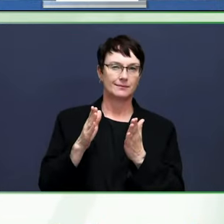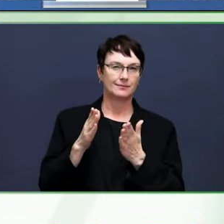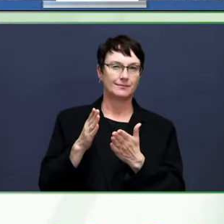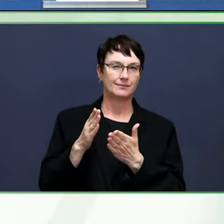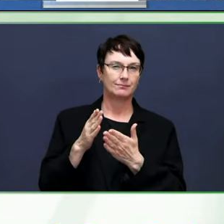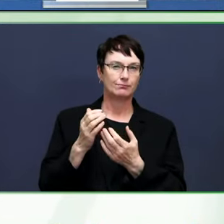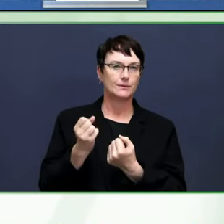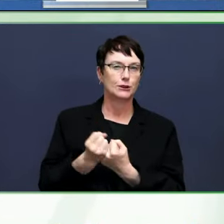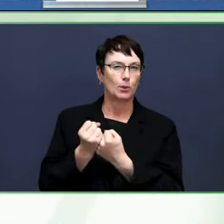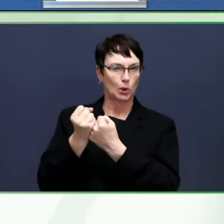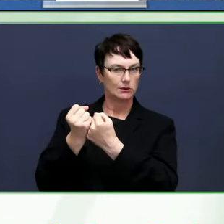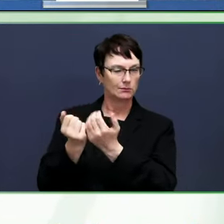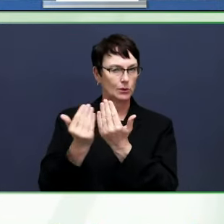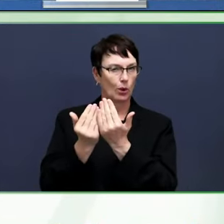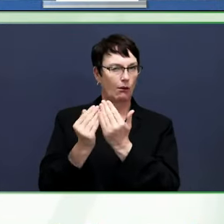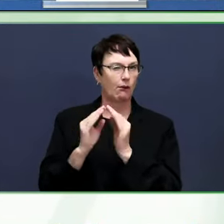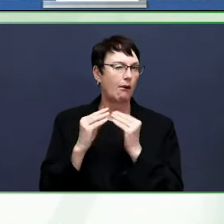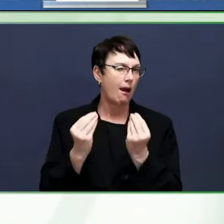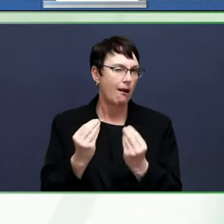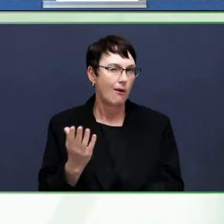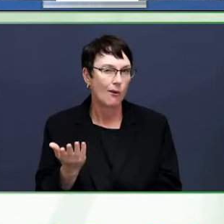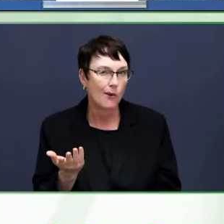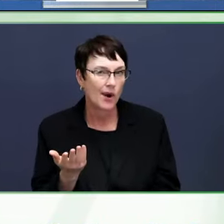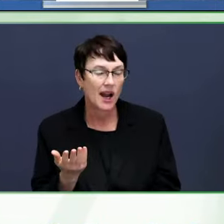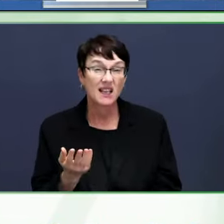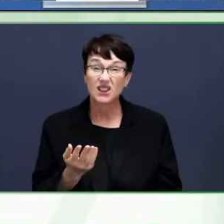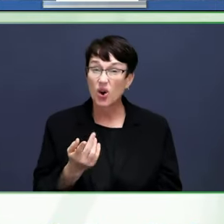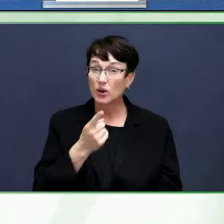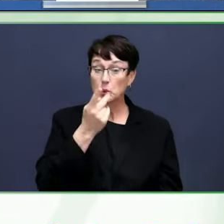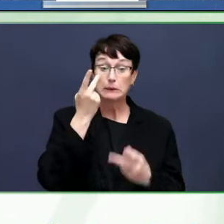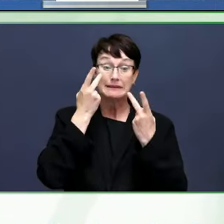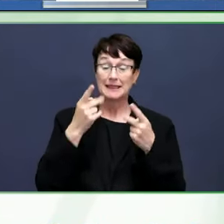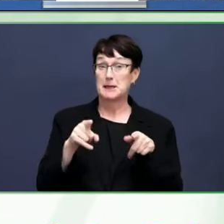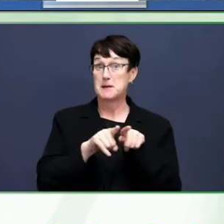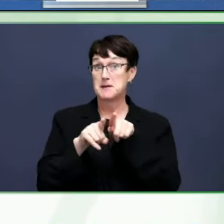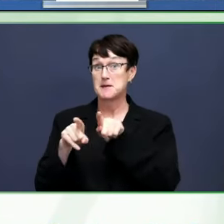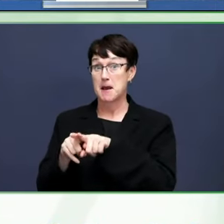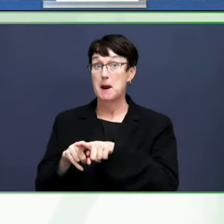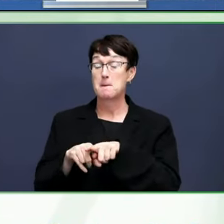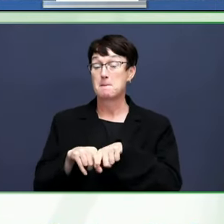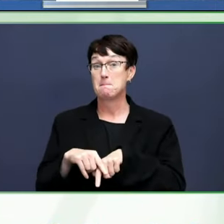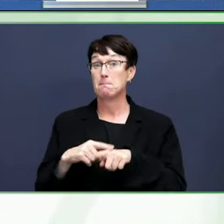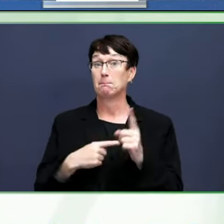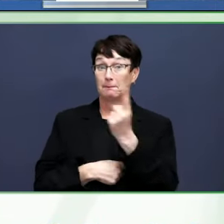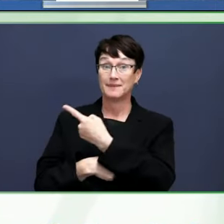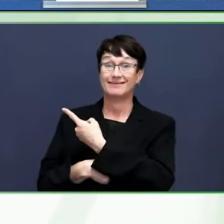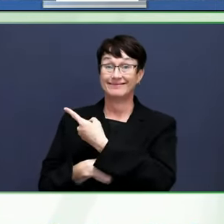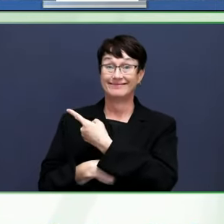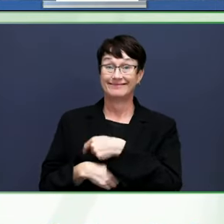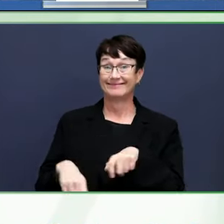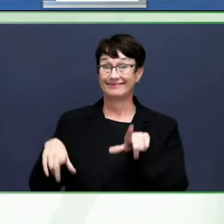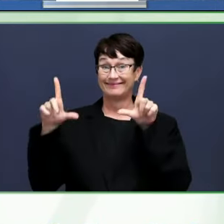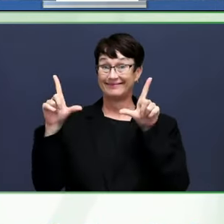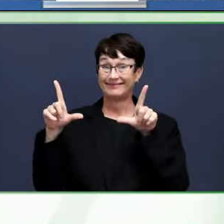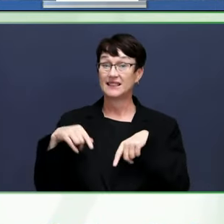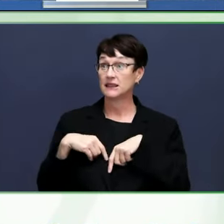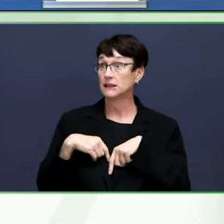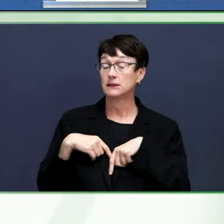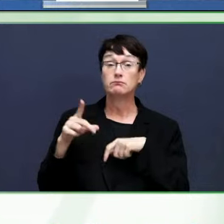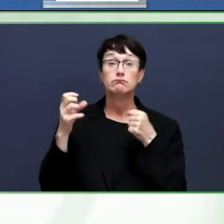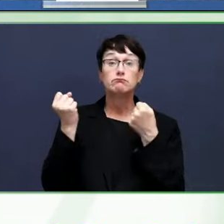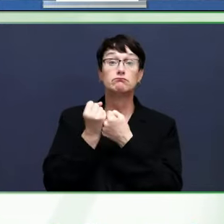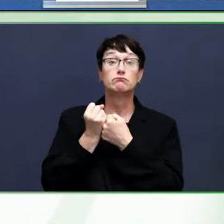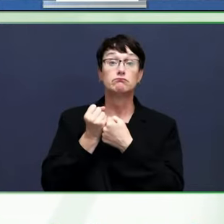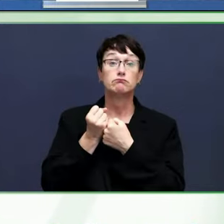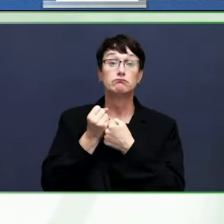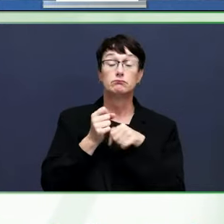the pictures, they get support, but they get the same support, whatever the needs are, or they don't get